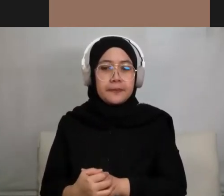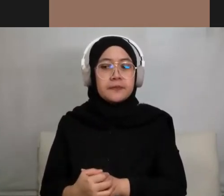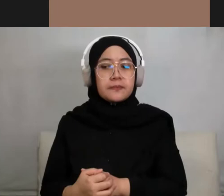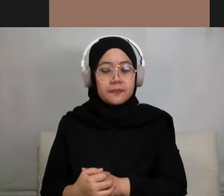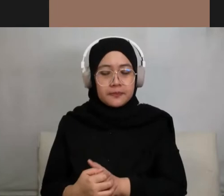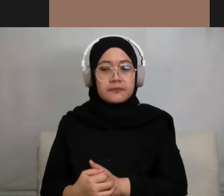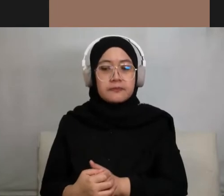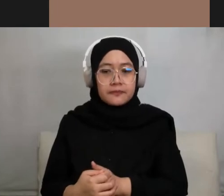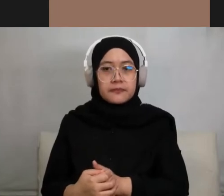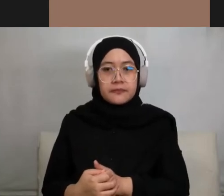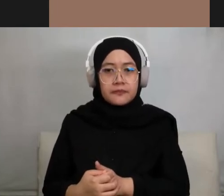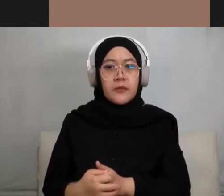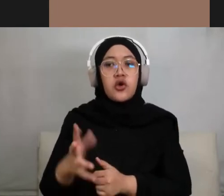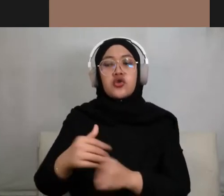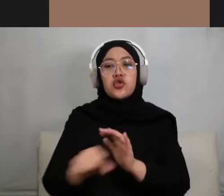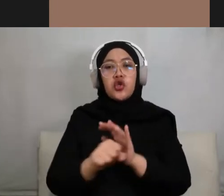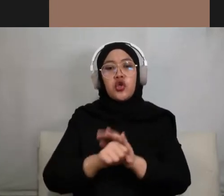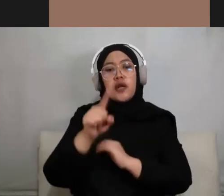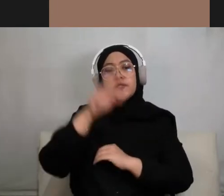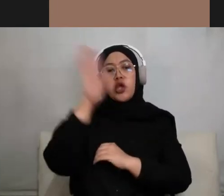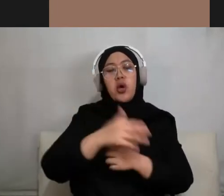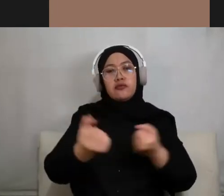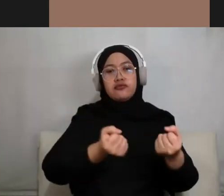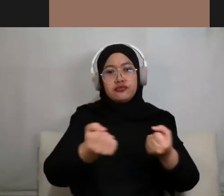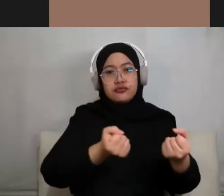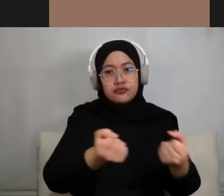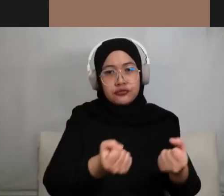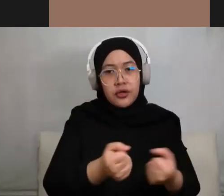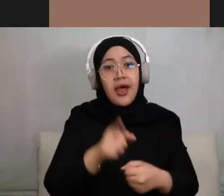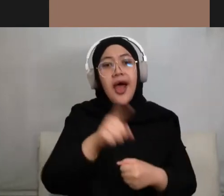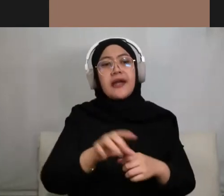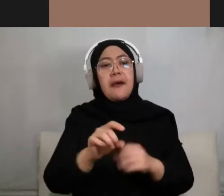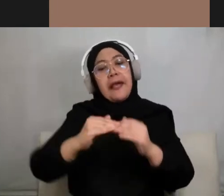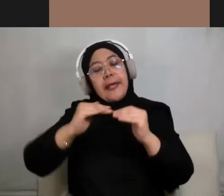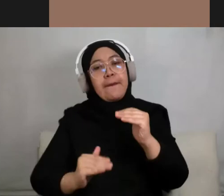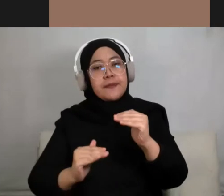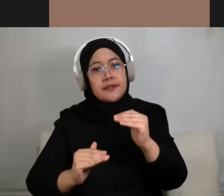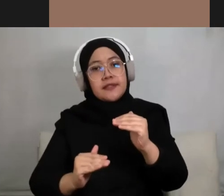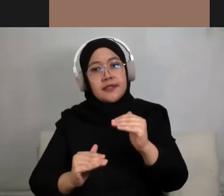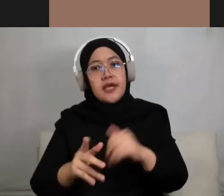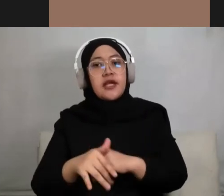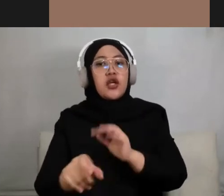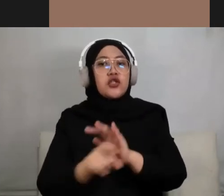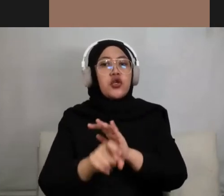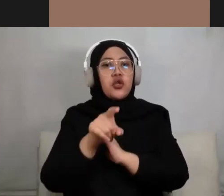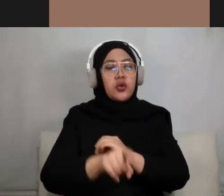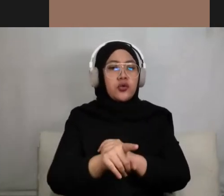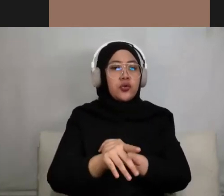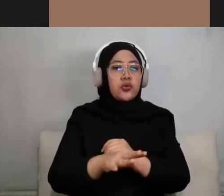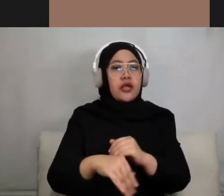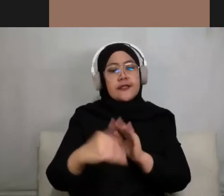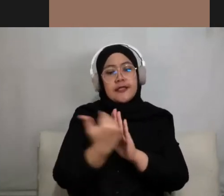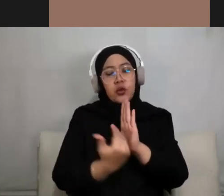7 hours 30 minutes to a driver in a day, that too with the different gaps. So the schedules are made like this by the authority,